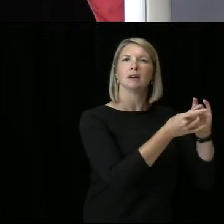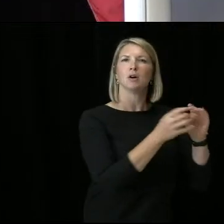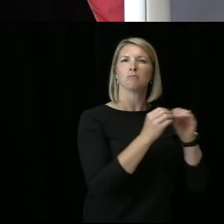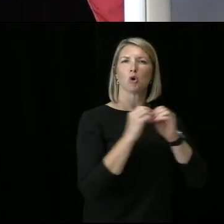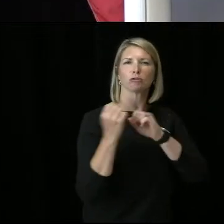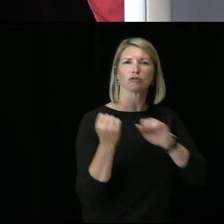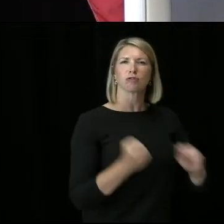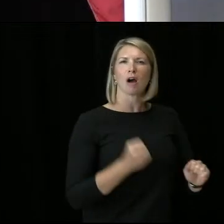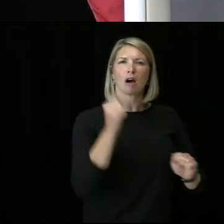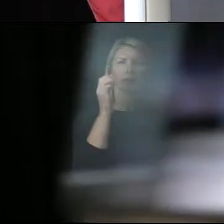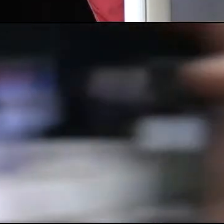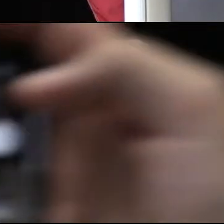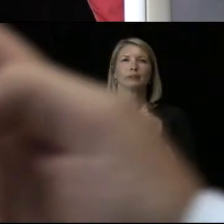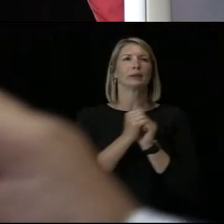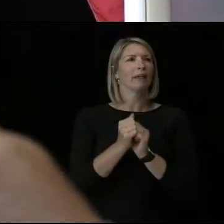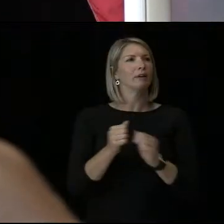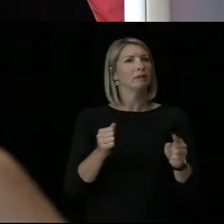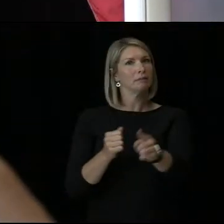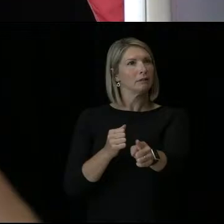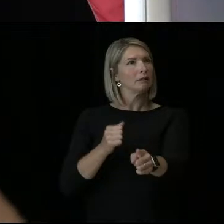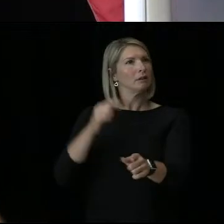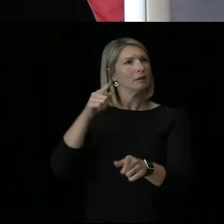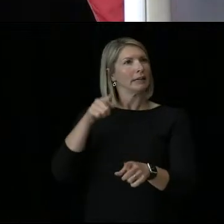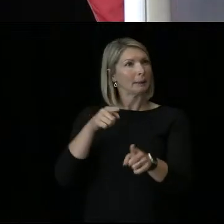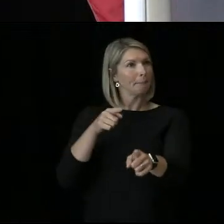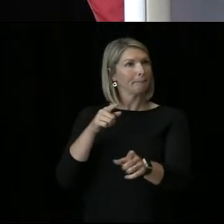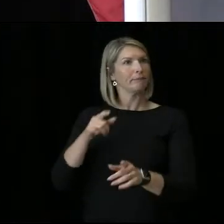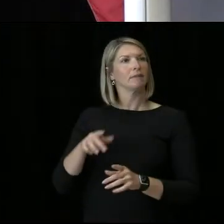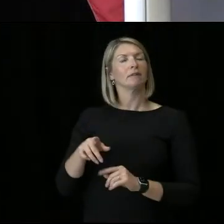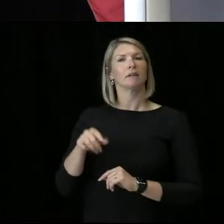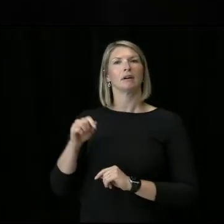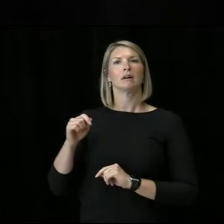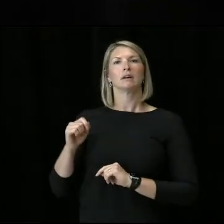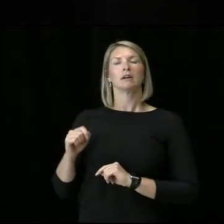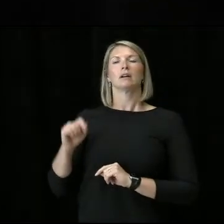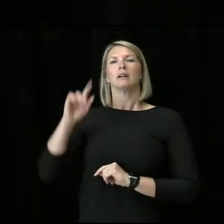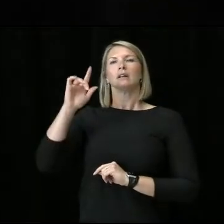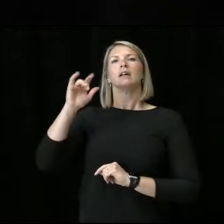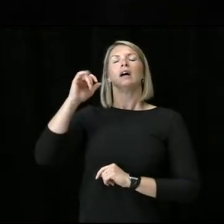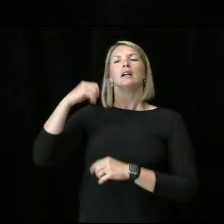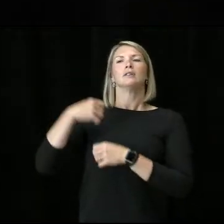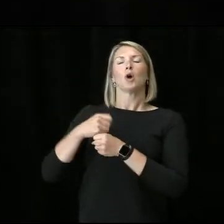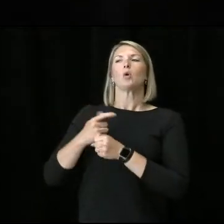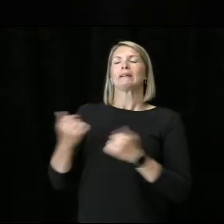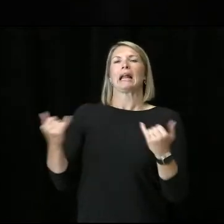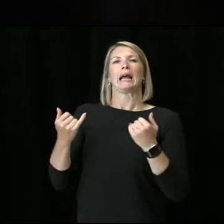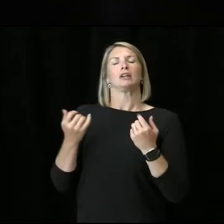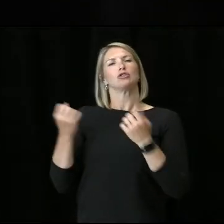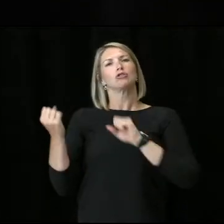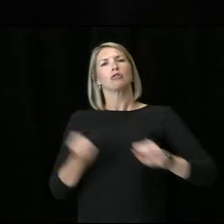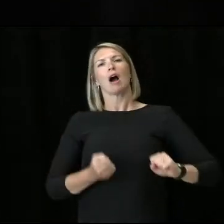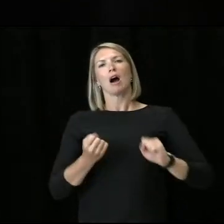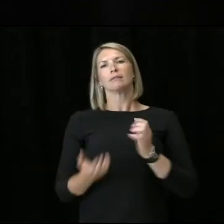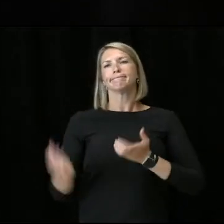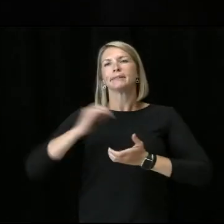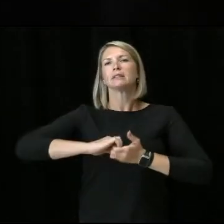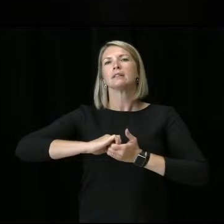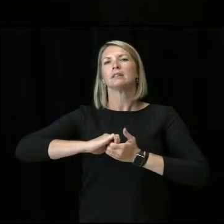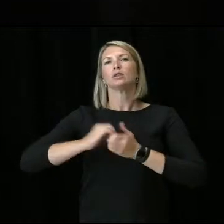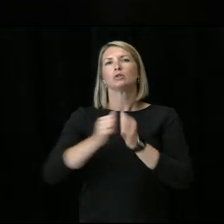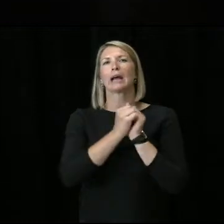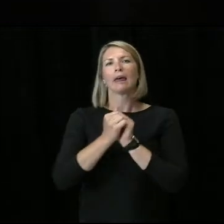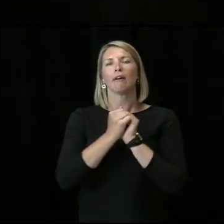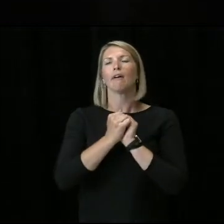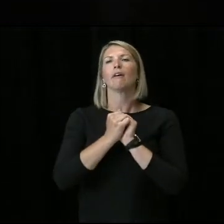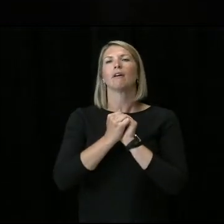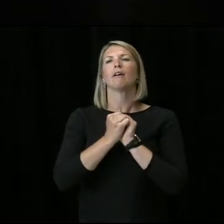this today is an example of that collaboration. My friends, you know, Muskrat Falls has